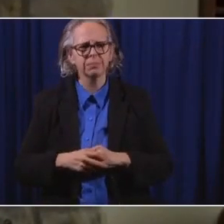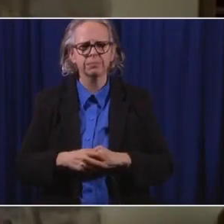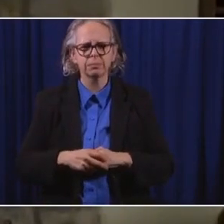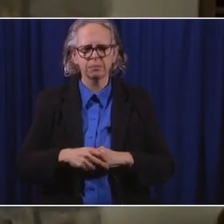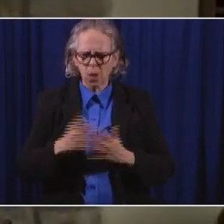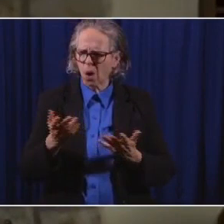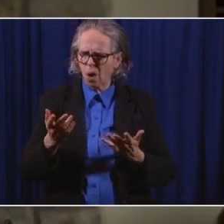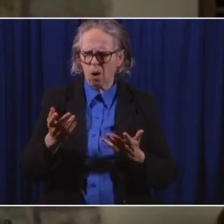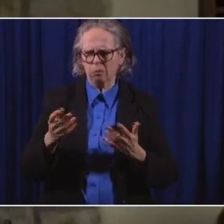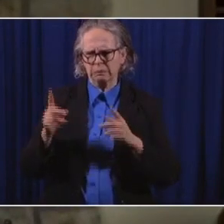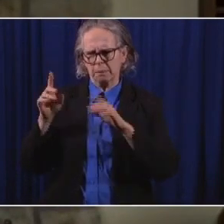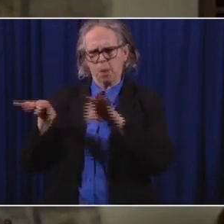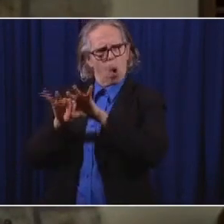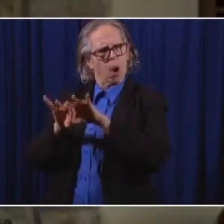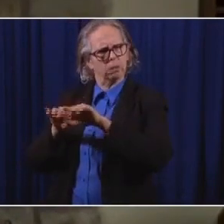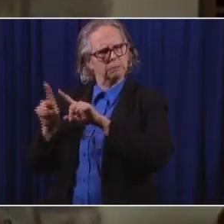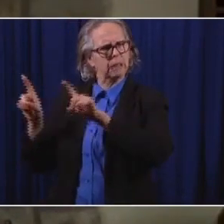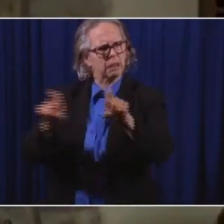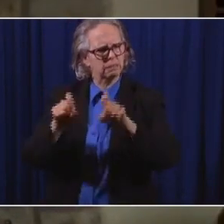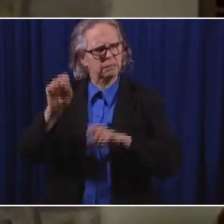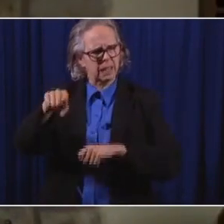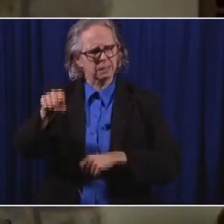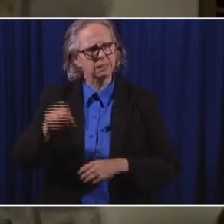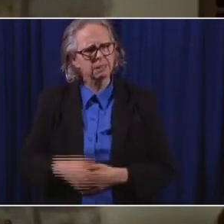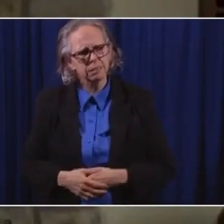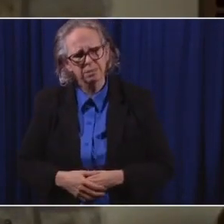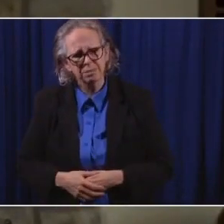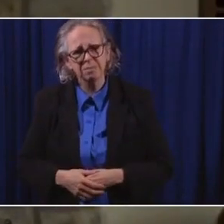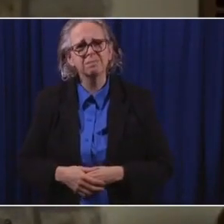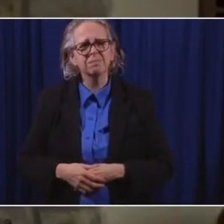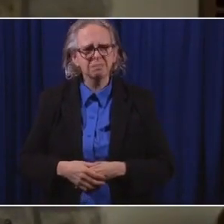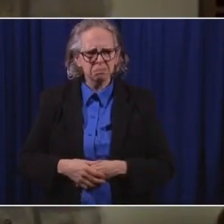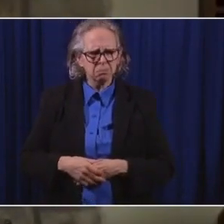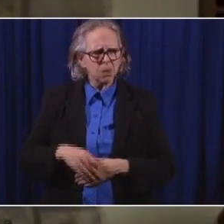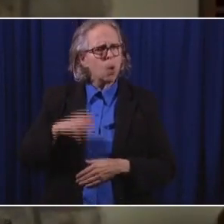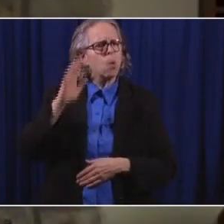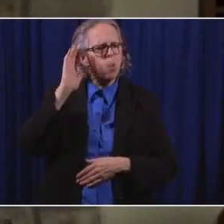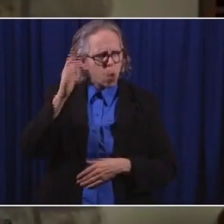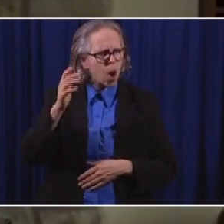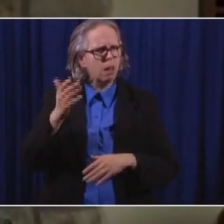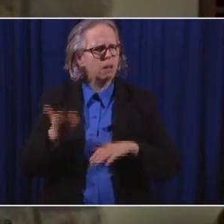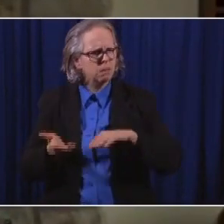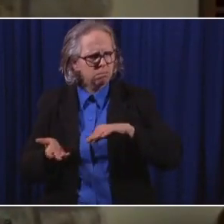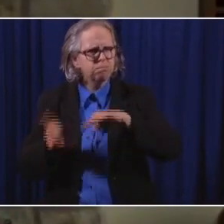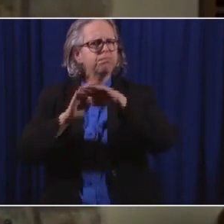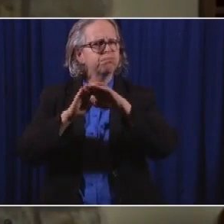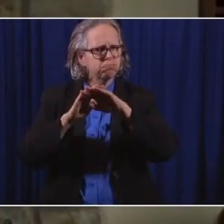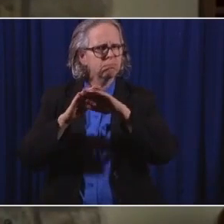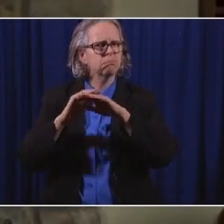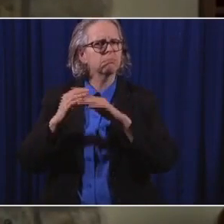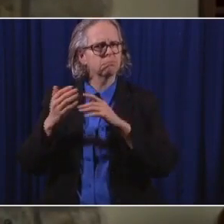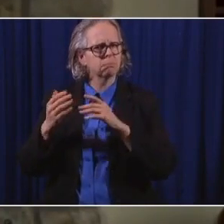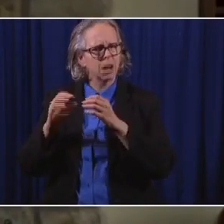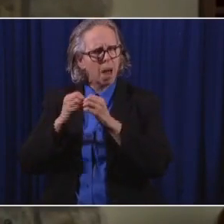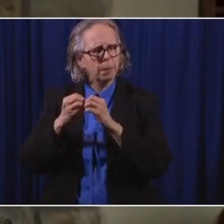Ohio. So testing in and of itself will increase cases. But it's not